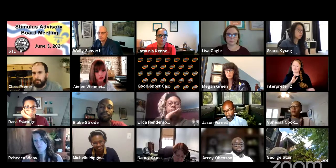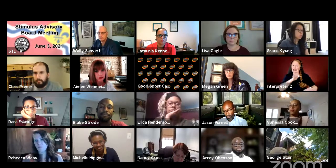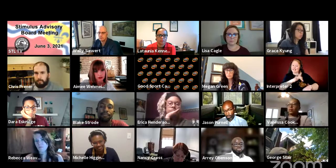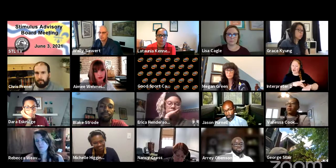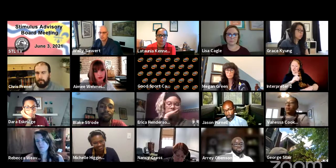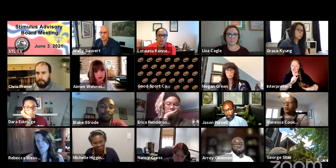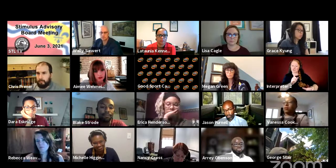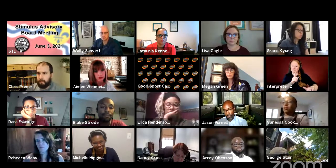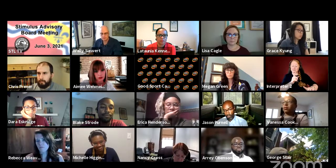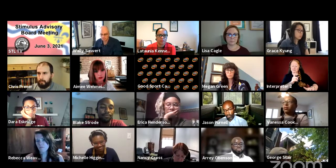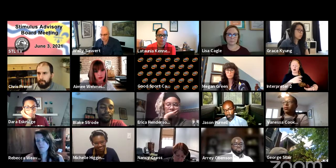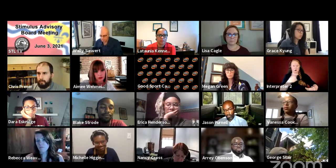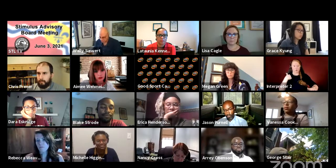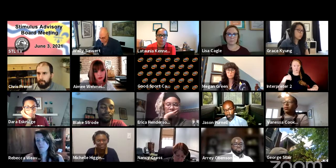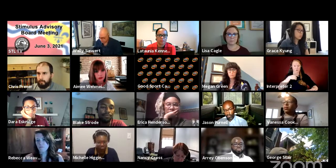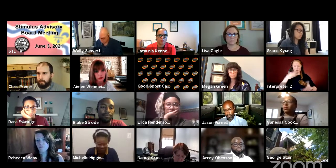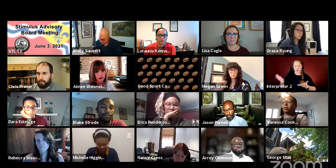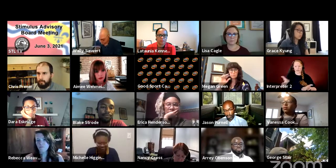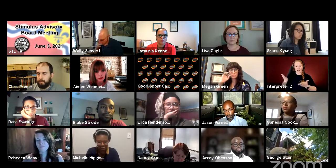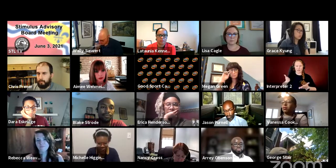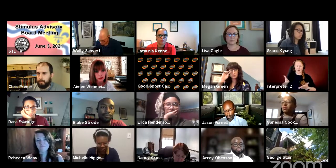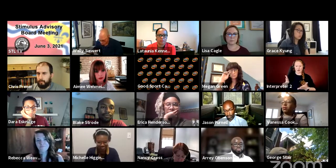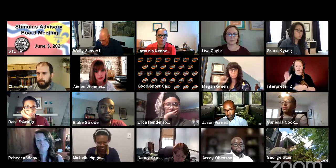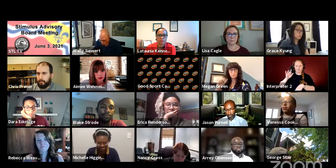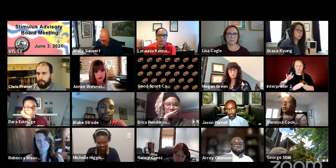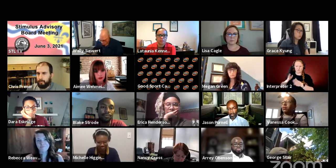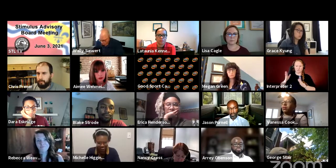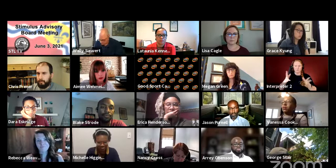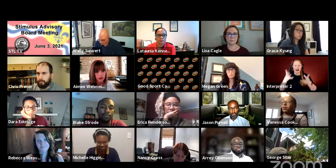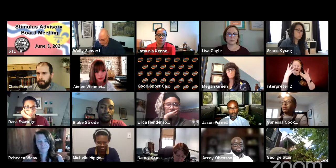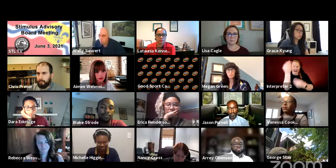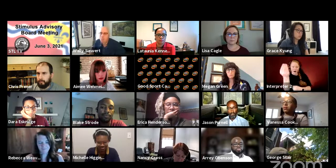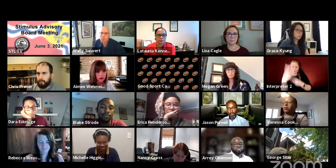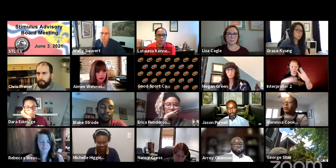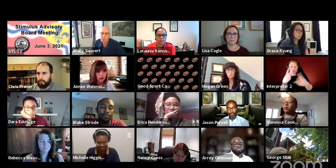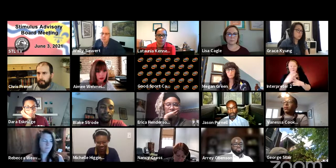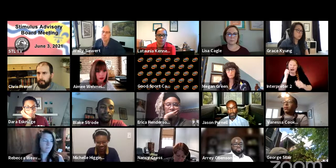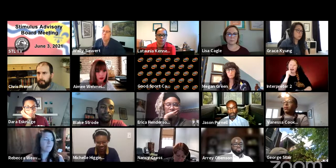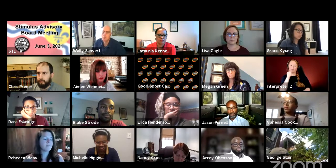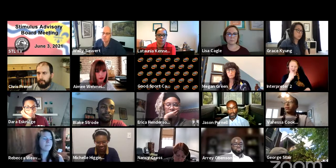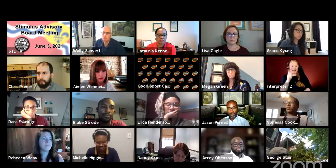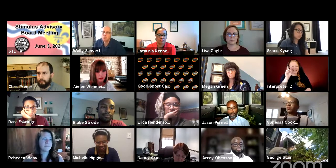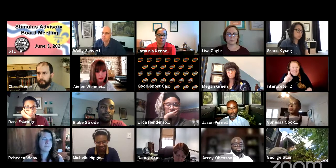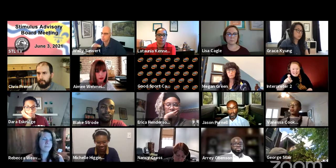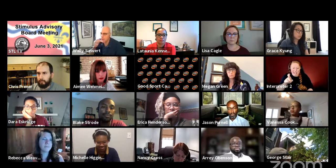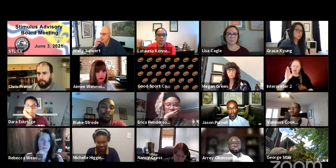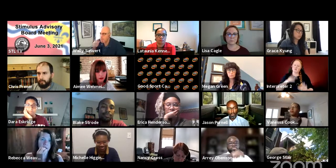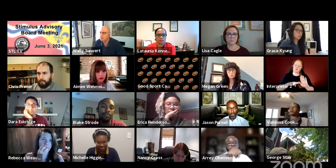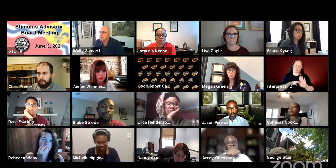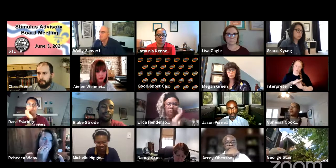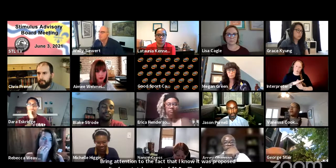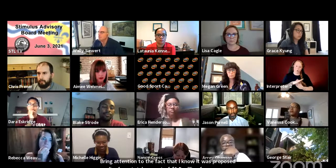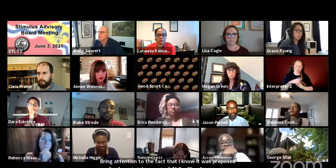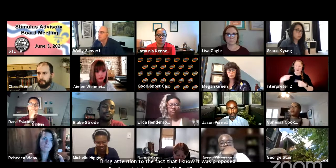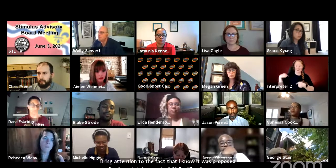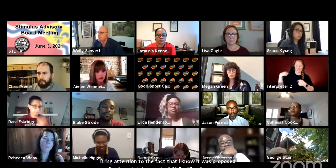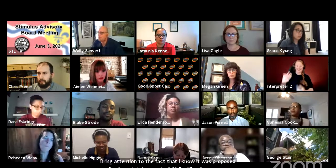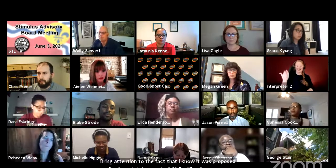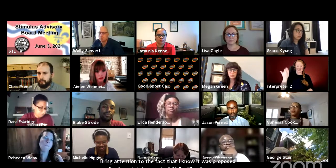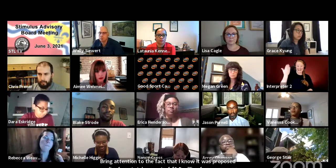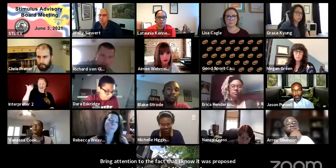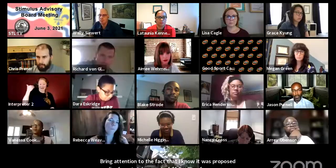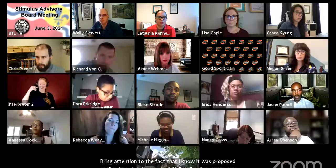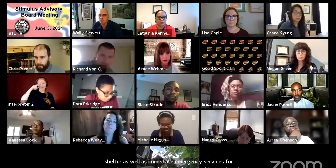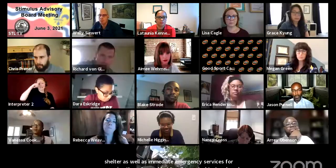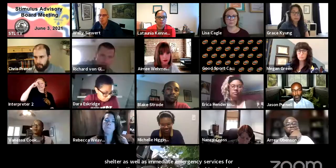here in these streets every day, and the need has grown drastically since last summer. What are we doing specifically to make sure